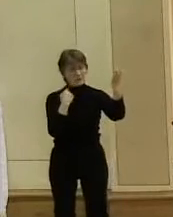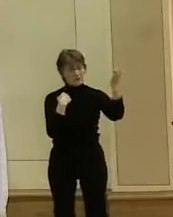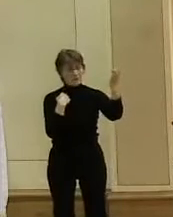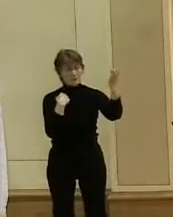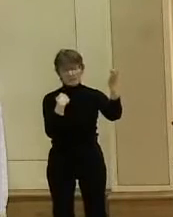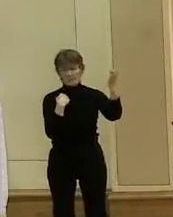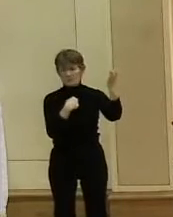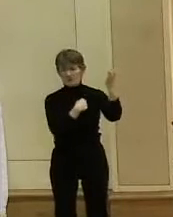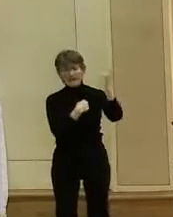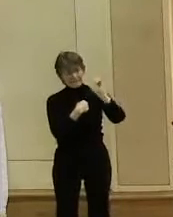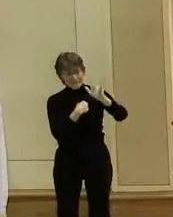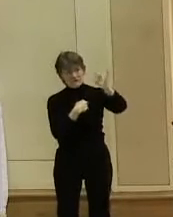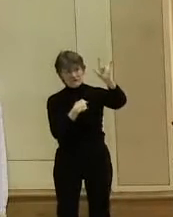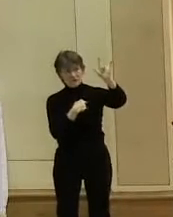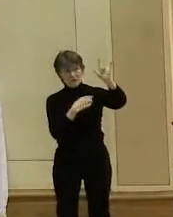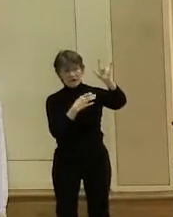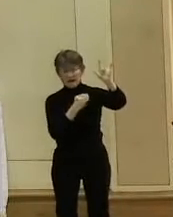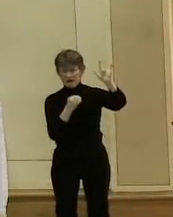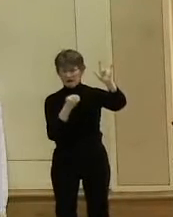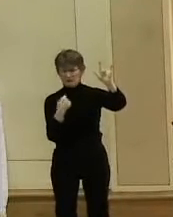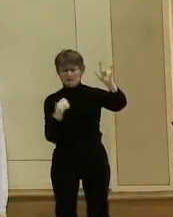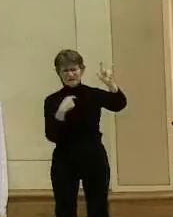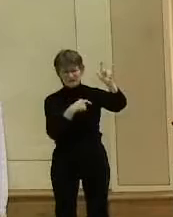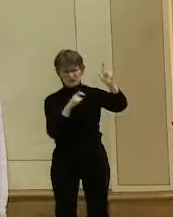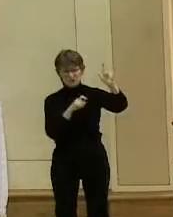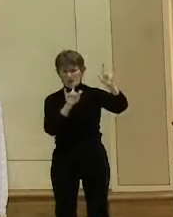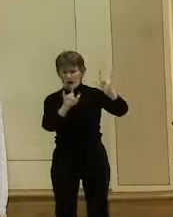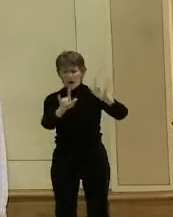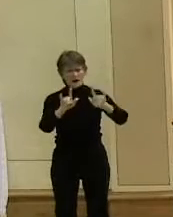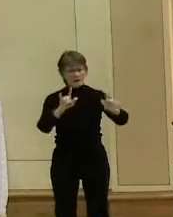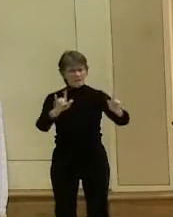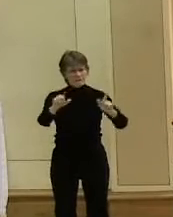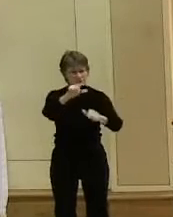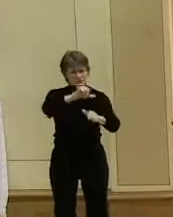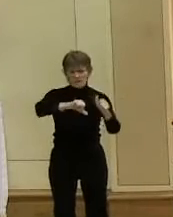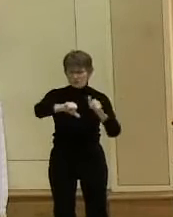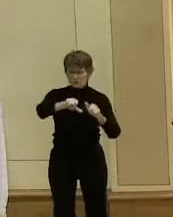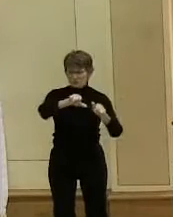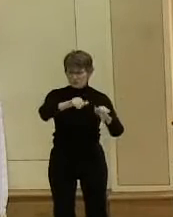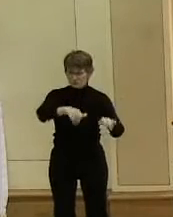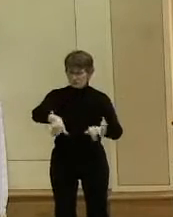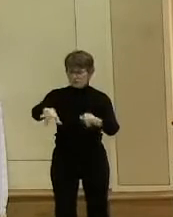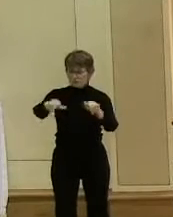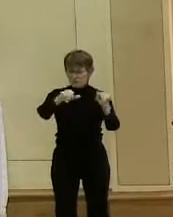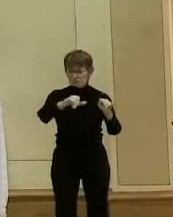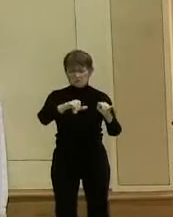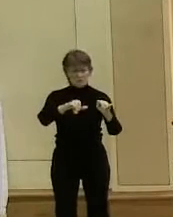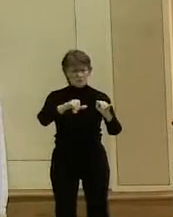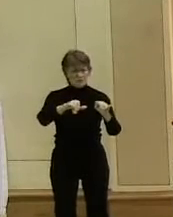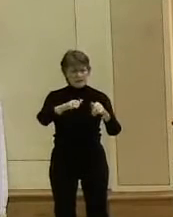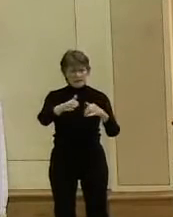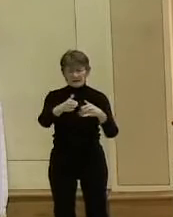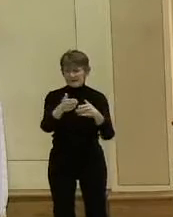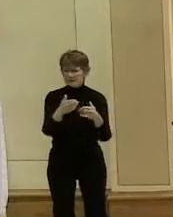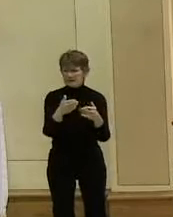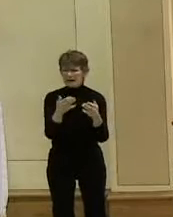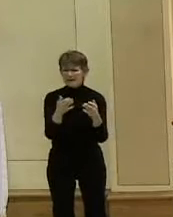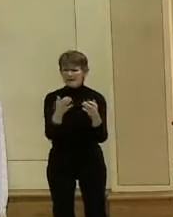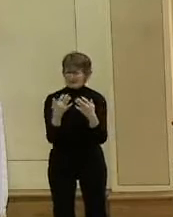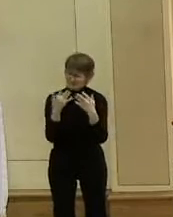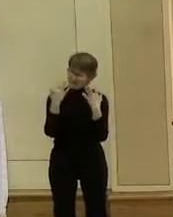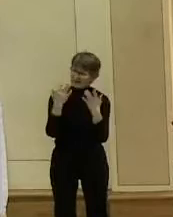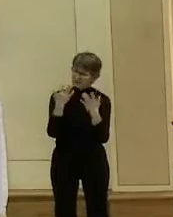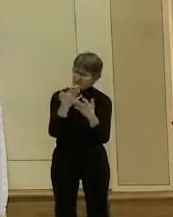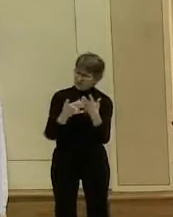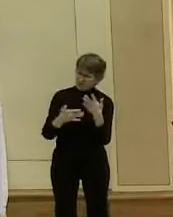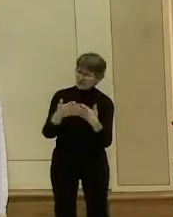love you and we love our neighbor as we care for ourselves, whether that be with a good morning, whether that be